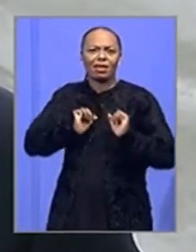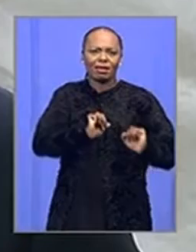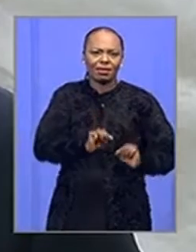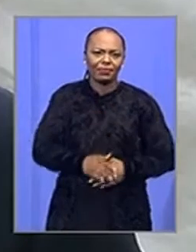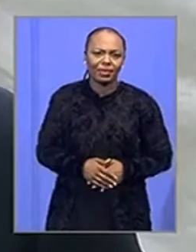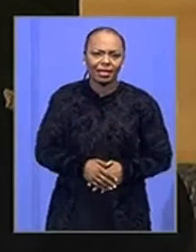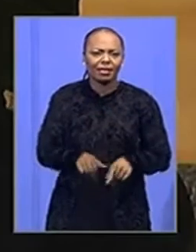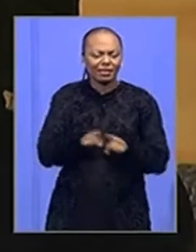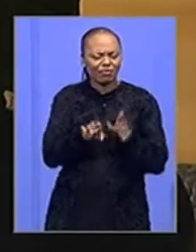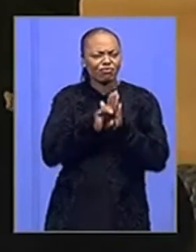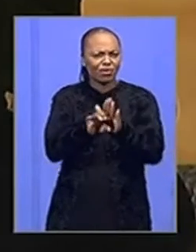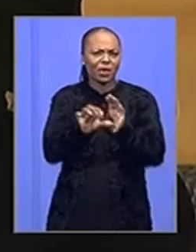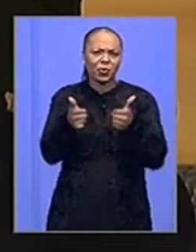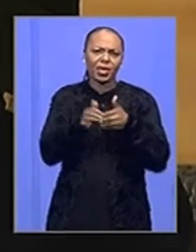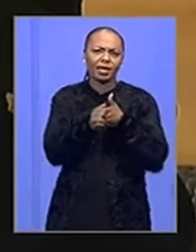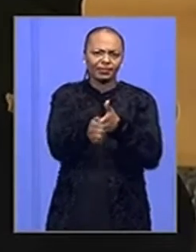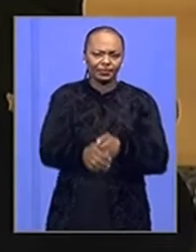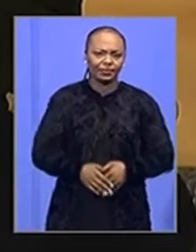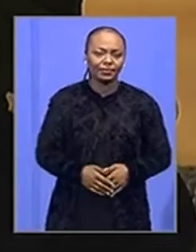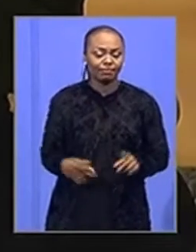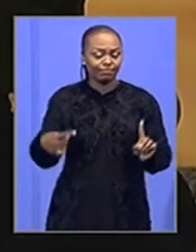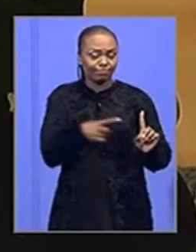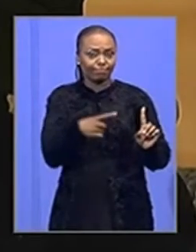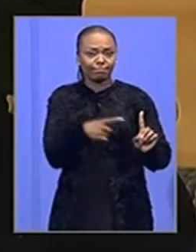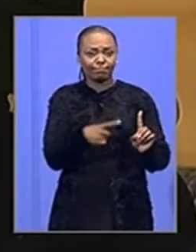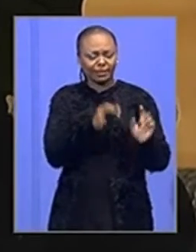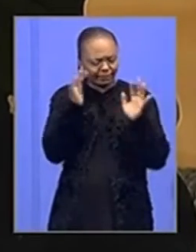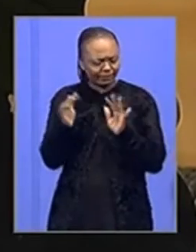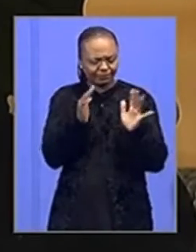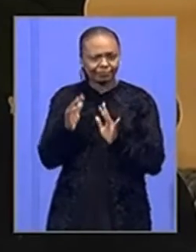led by example. Filo, jwala khana re neketswa,